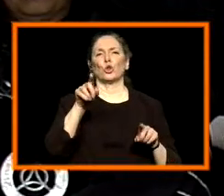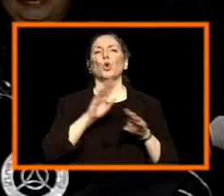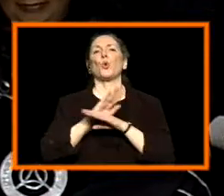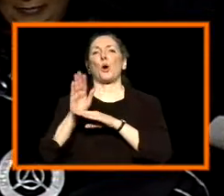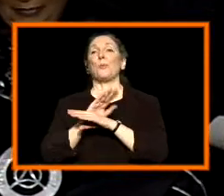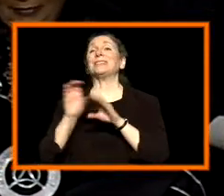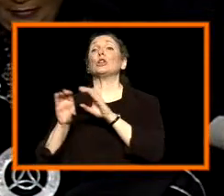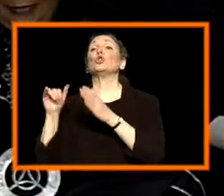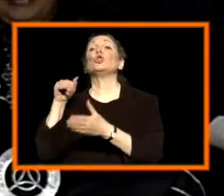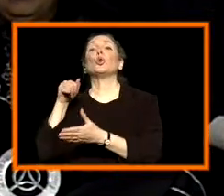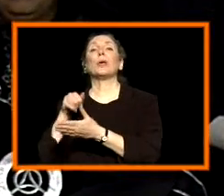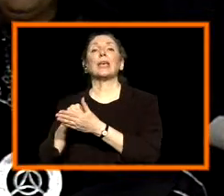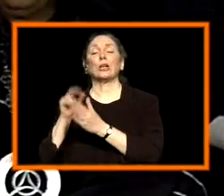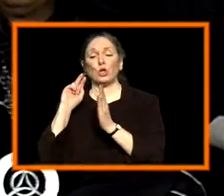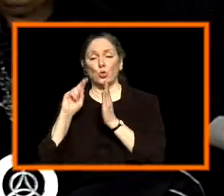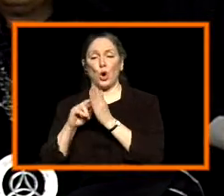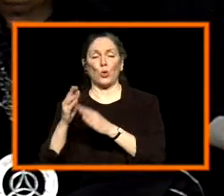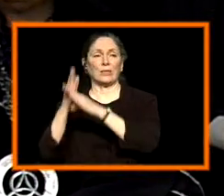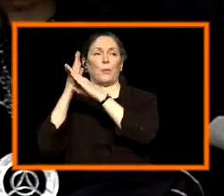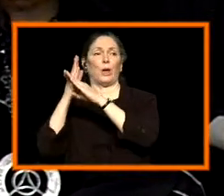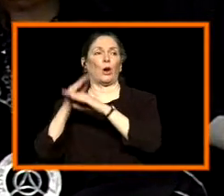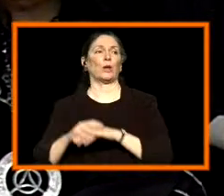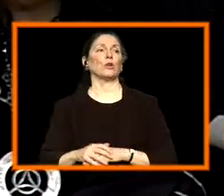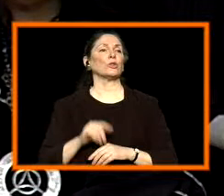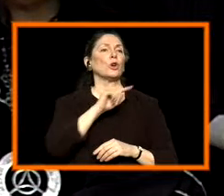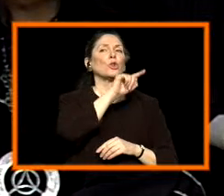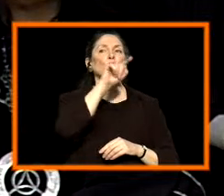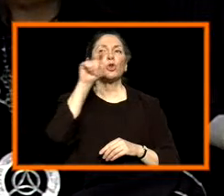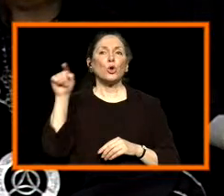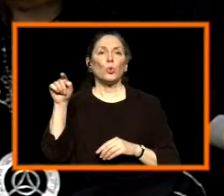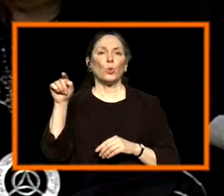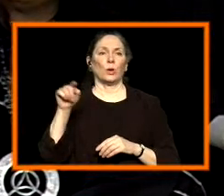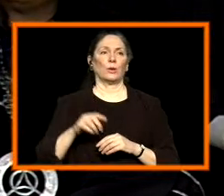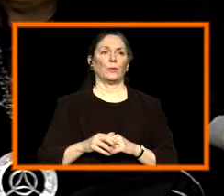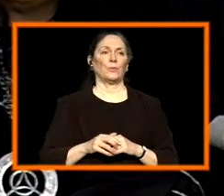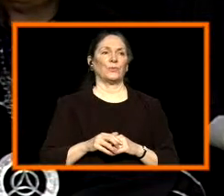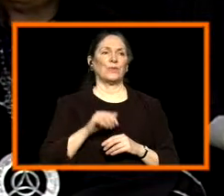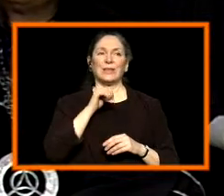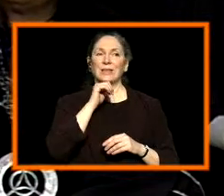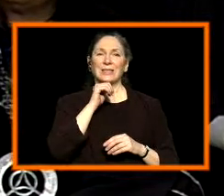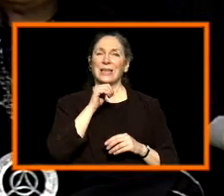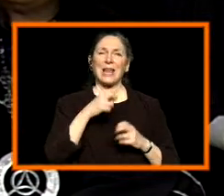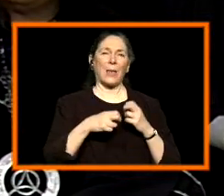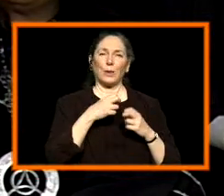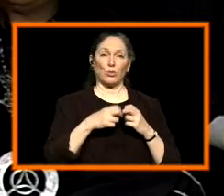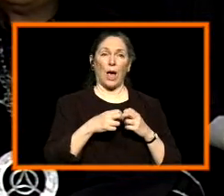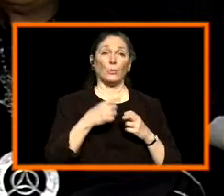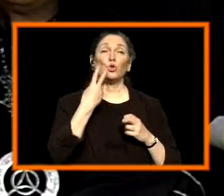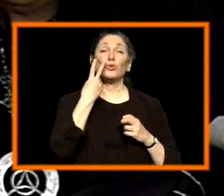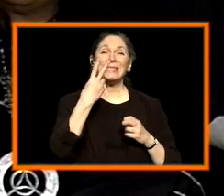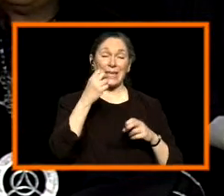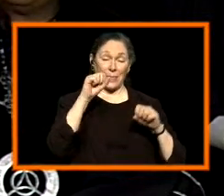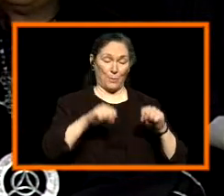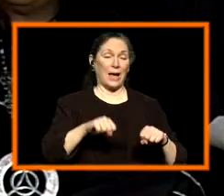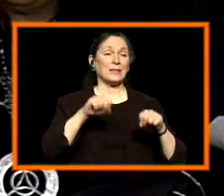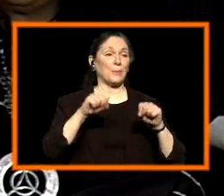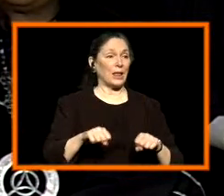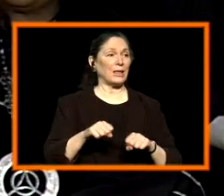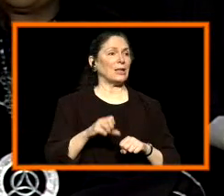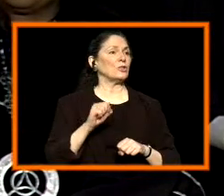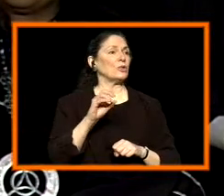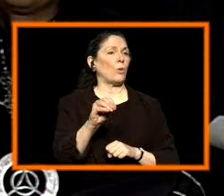busy doing it to even notice the barriers. You see not the problems, but the possibilities.